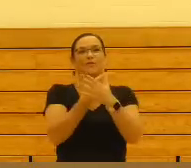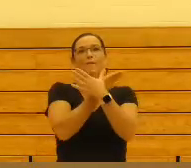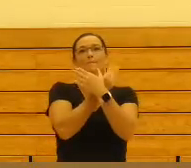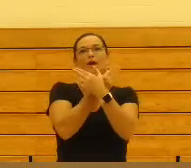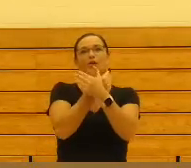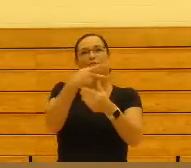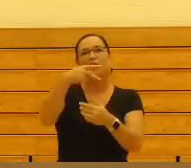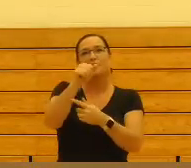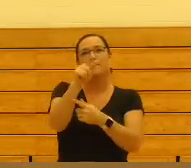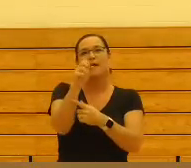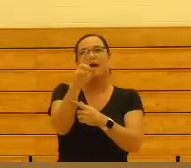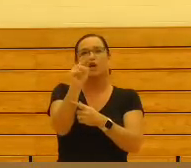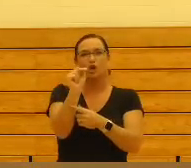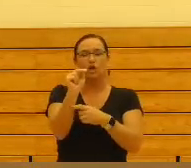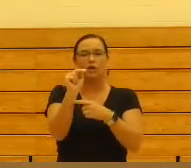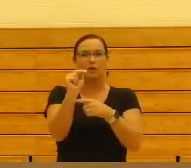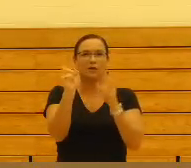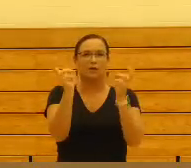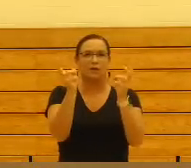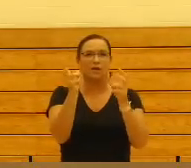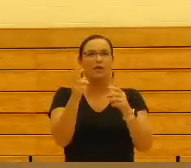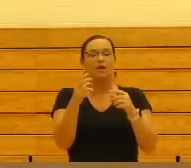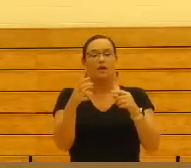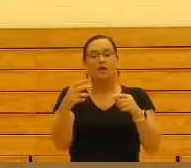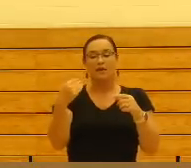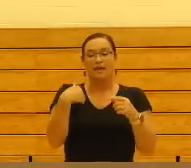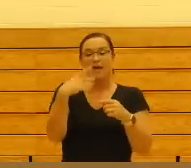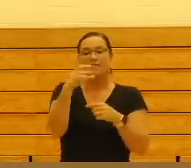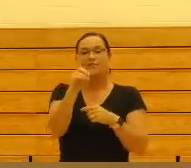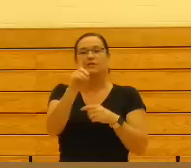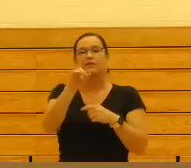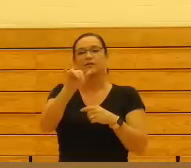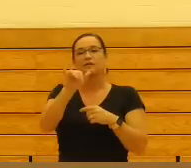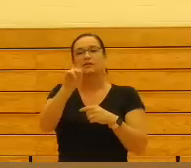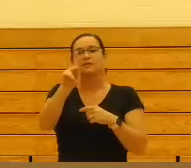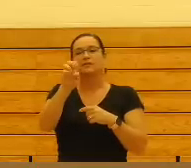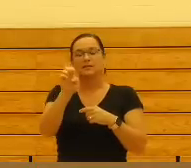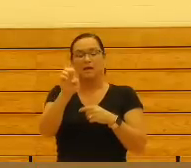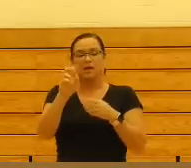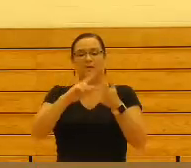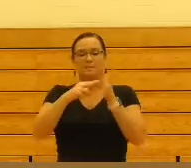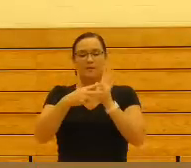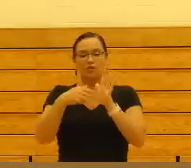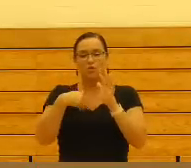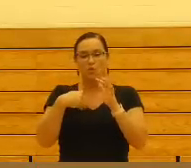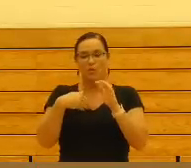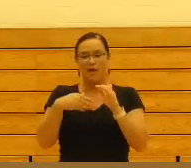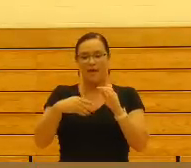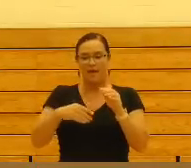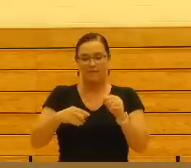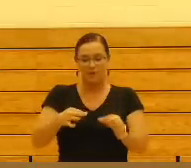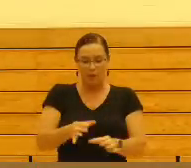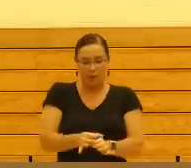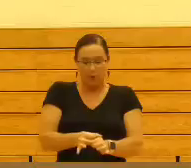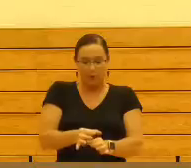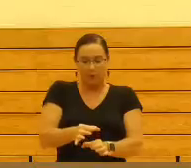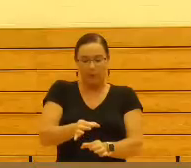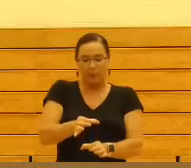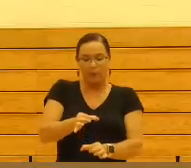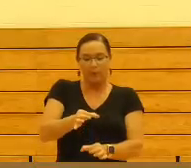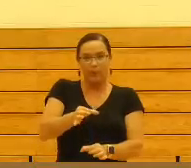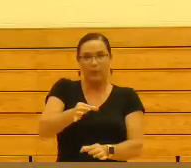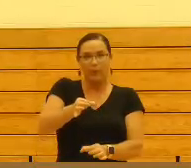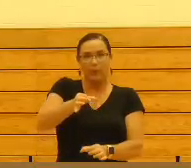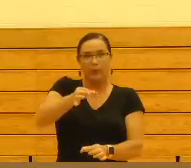it's a dike. A dike is a long linear feature that's very tall, very